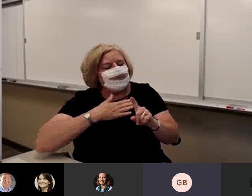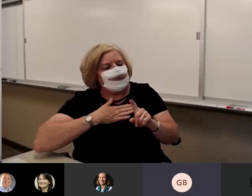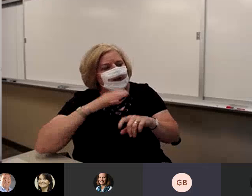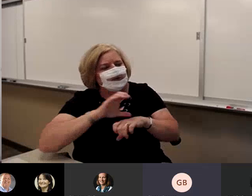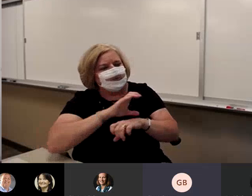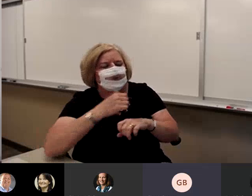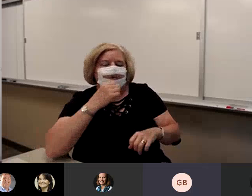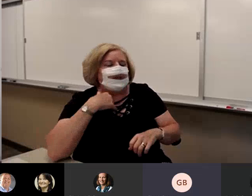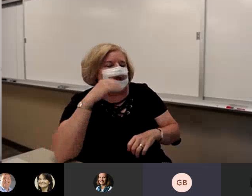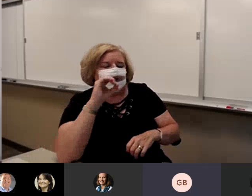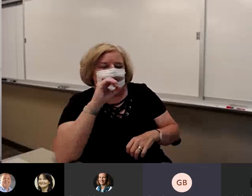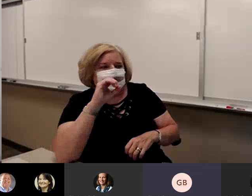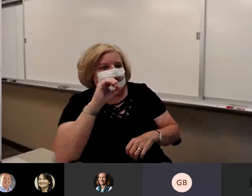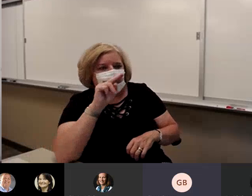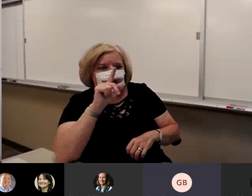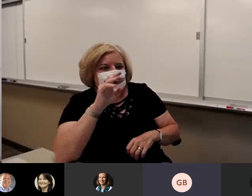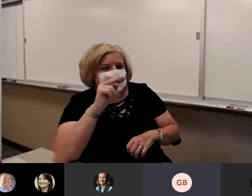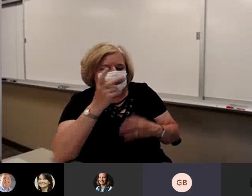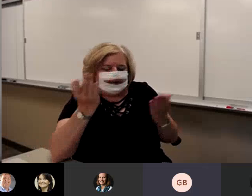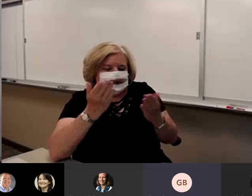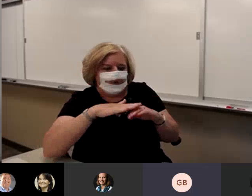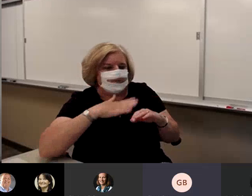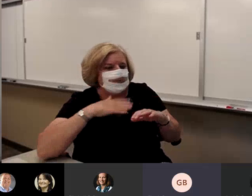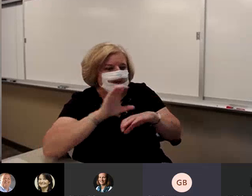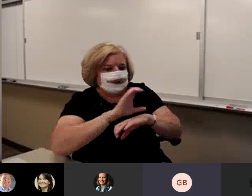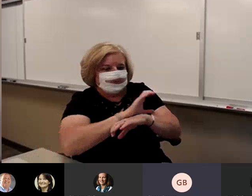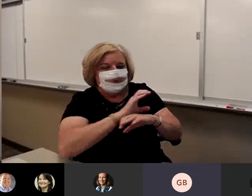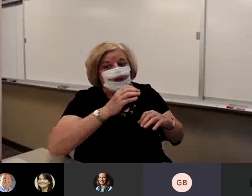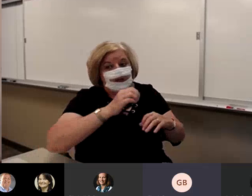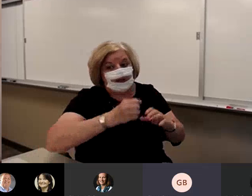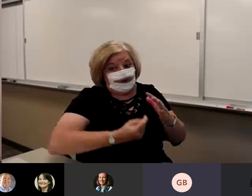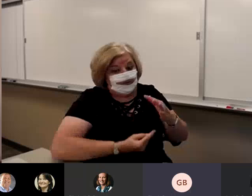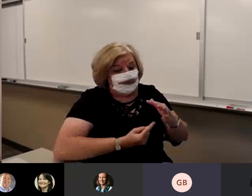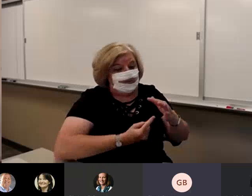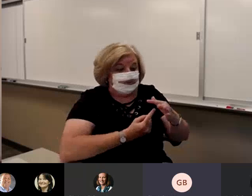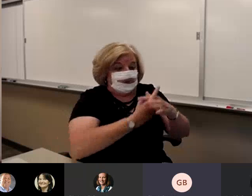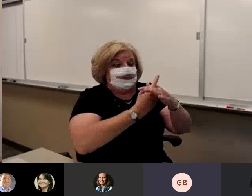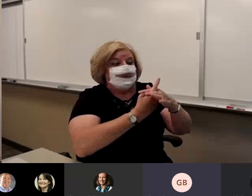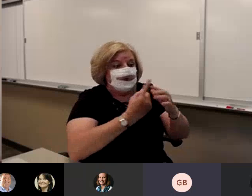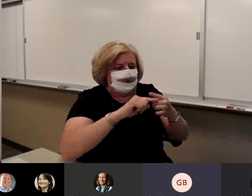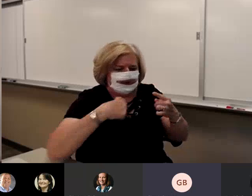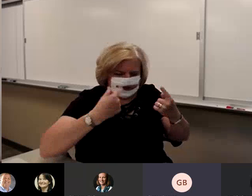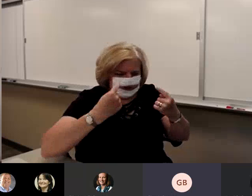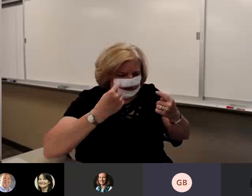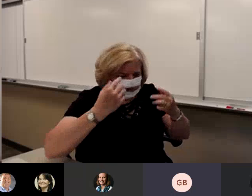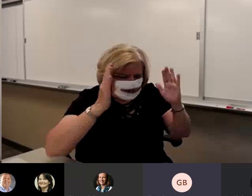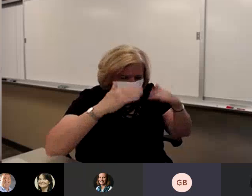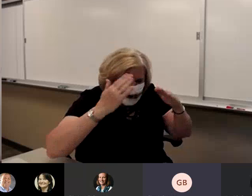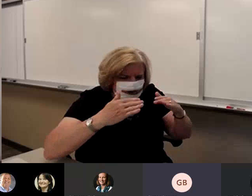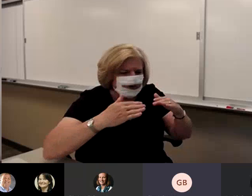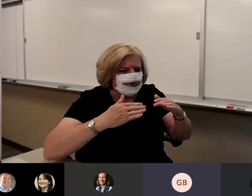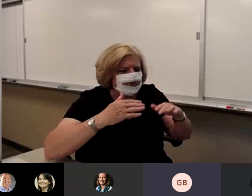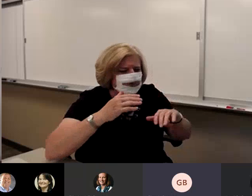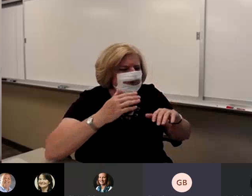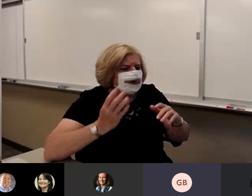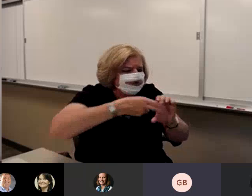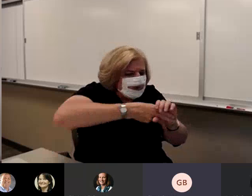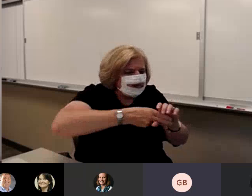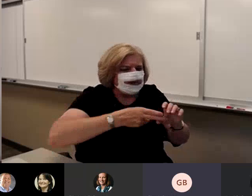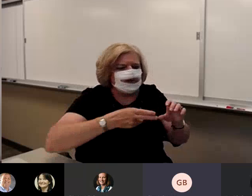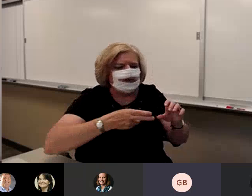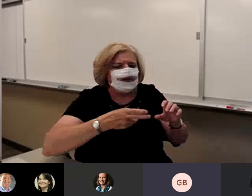either on this computer. And it popped up when I was having trouble getting on. It was kept popping up something about permissions and stuff